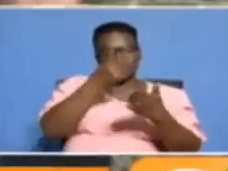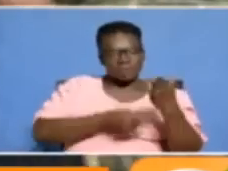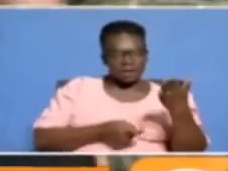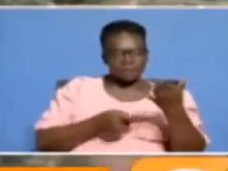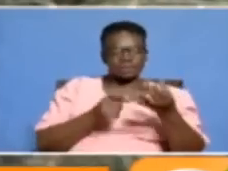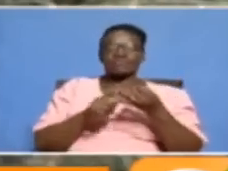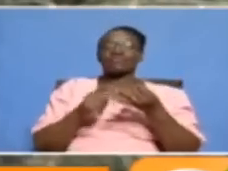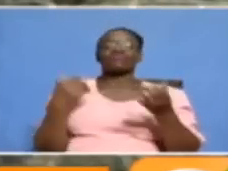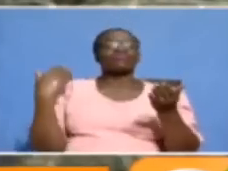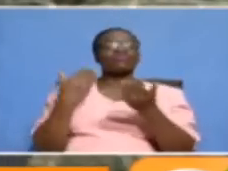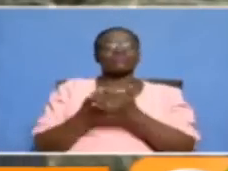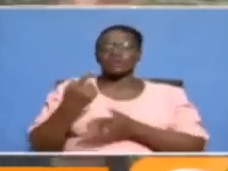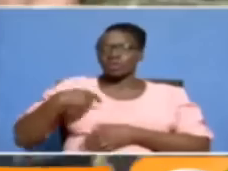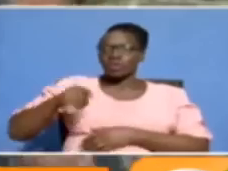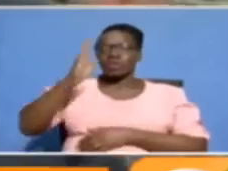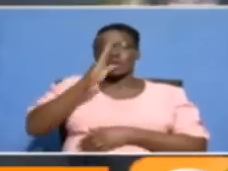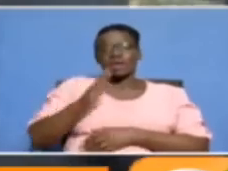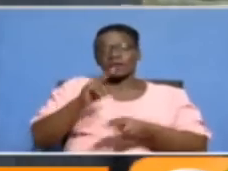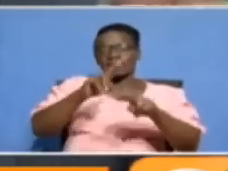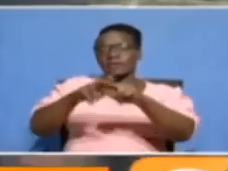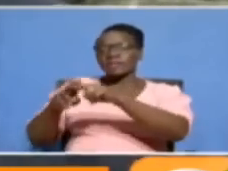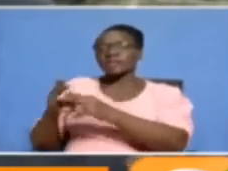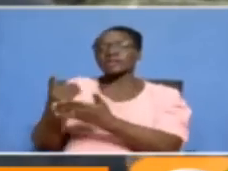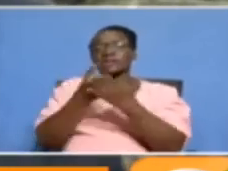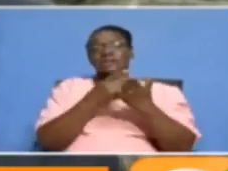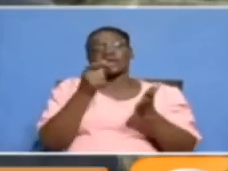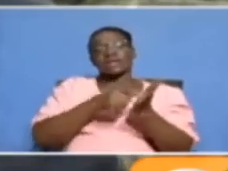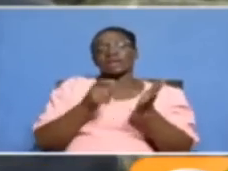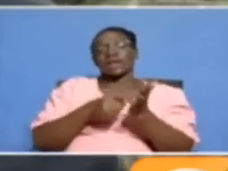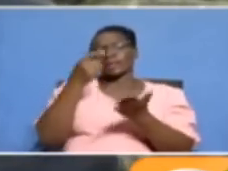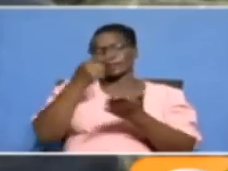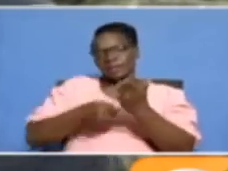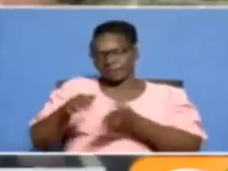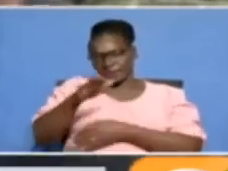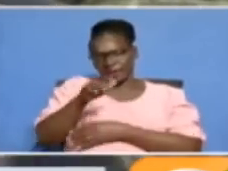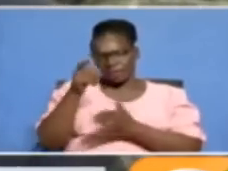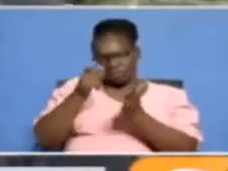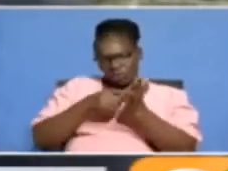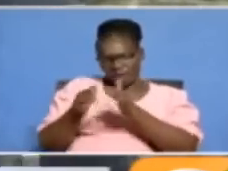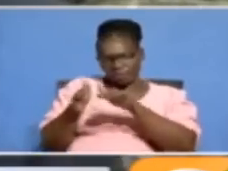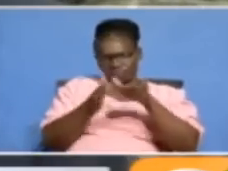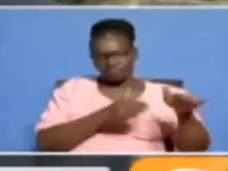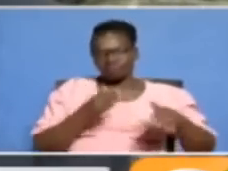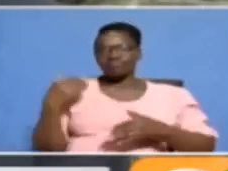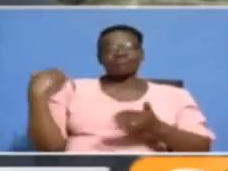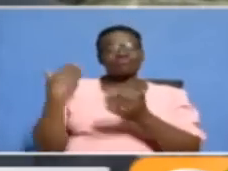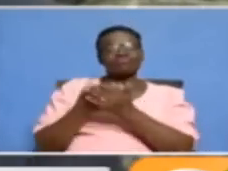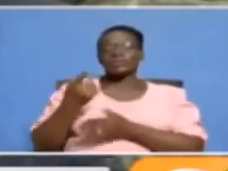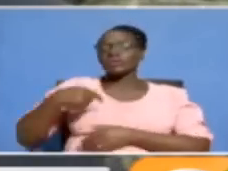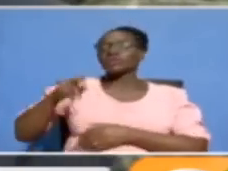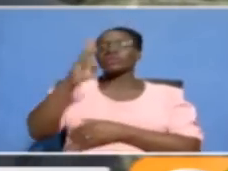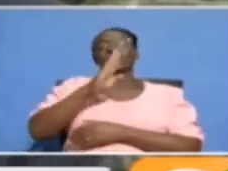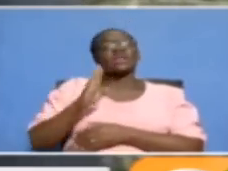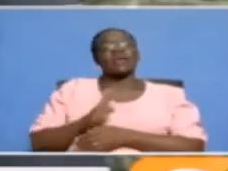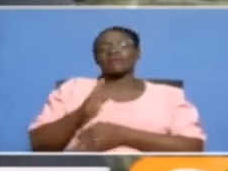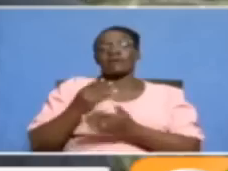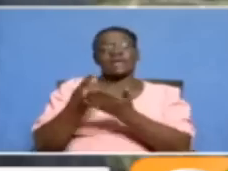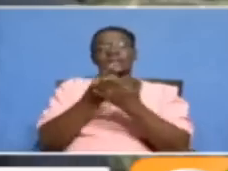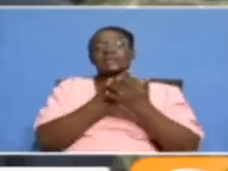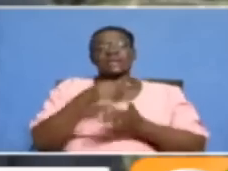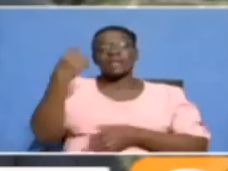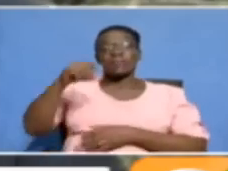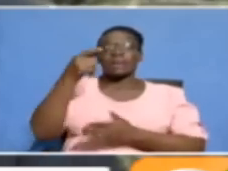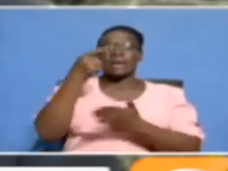Hakuna siku tunakaa chini kuongea bei ya mchele wetu hapa Moya. Hakuna siku tunakaa chini kuongea mambo ya mboga